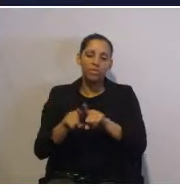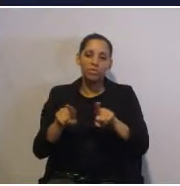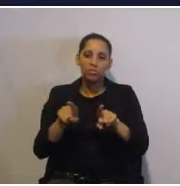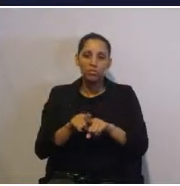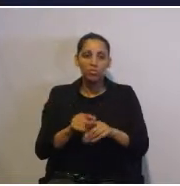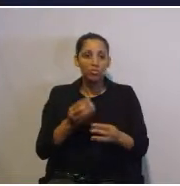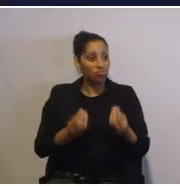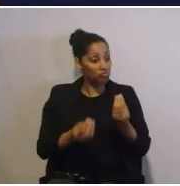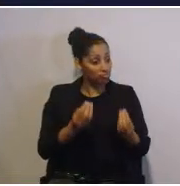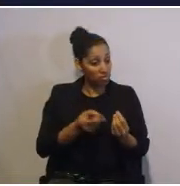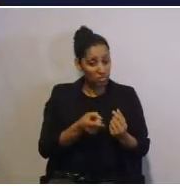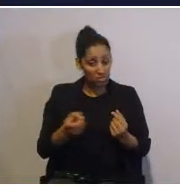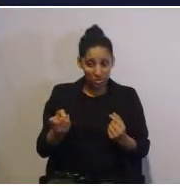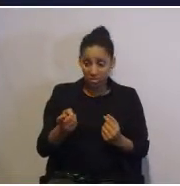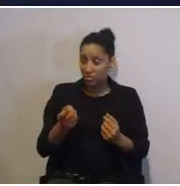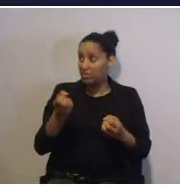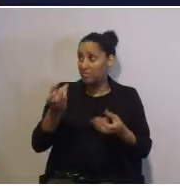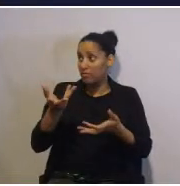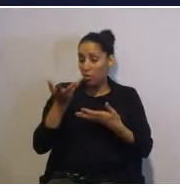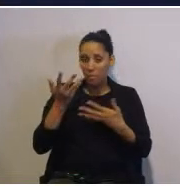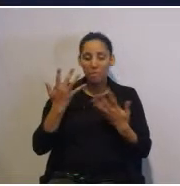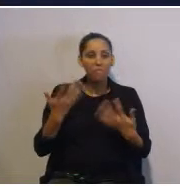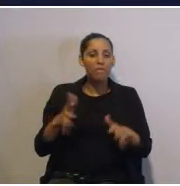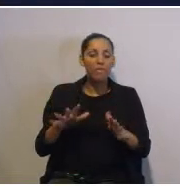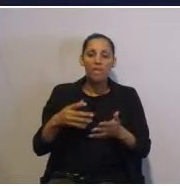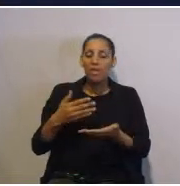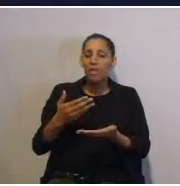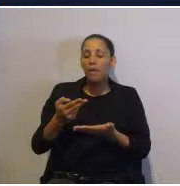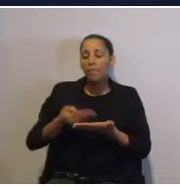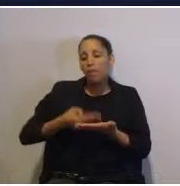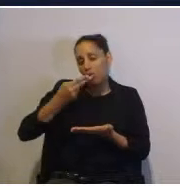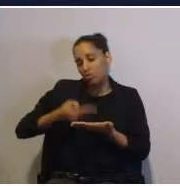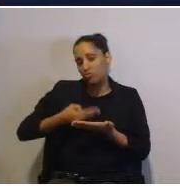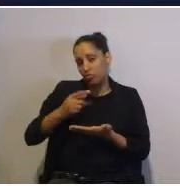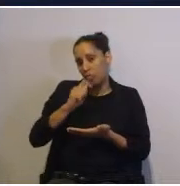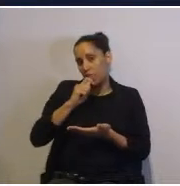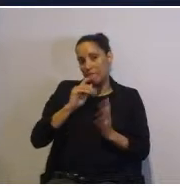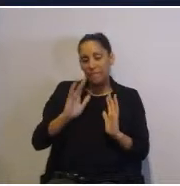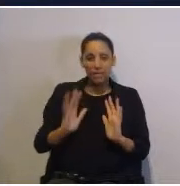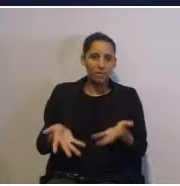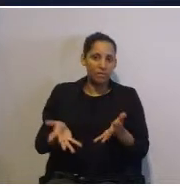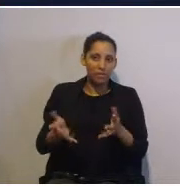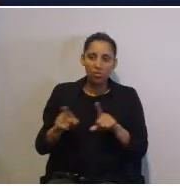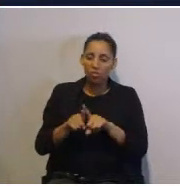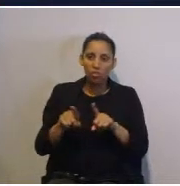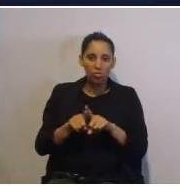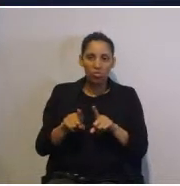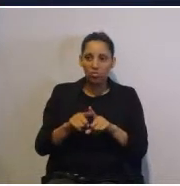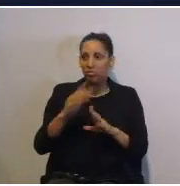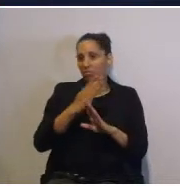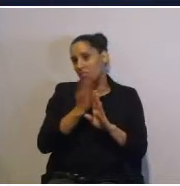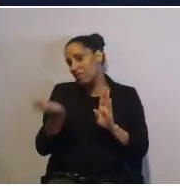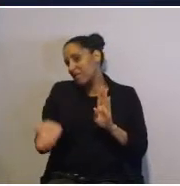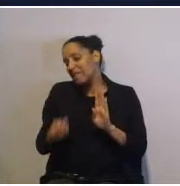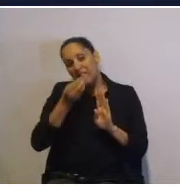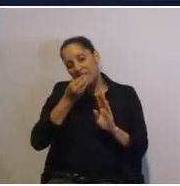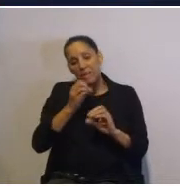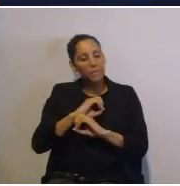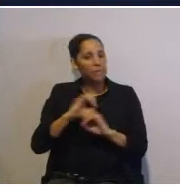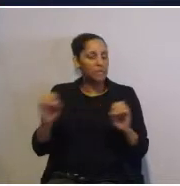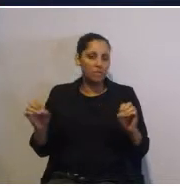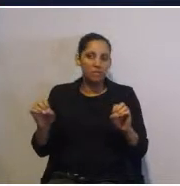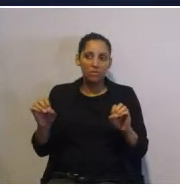you, I've only had porridge in the morning and they haven't eaten again. There's